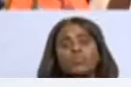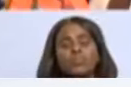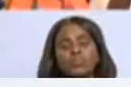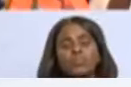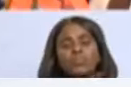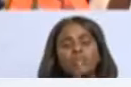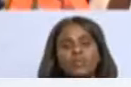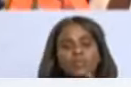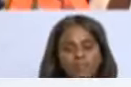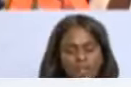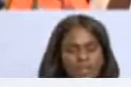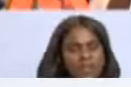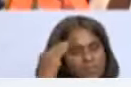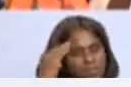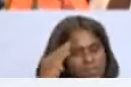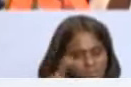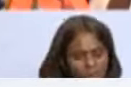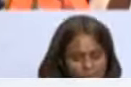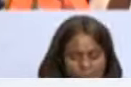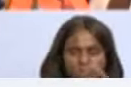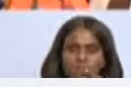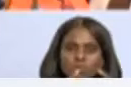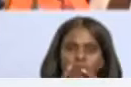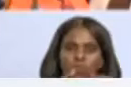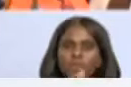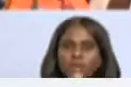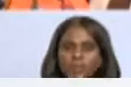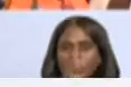I know what I'm talking about, Madam Speaker.